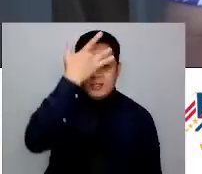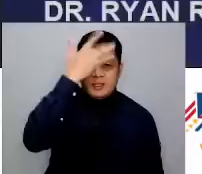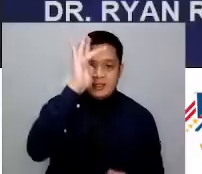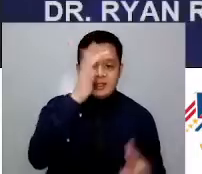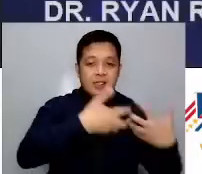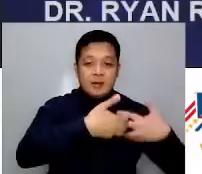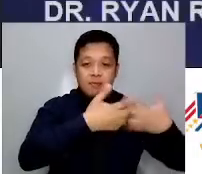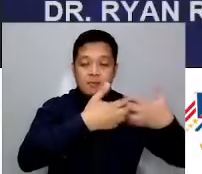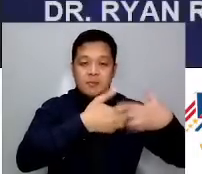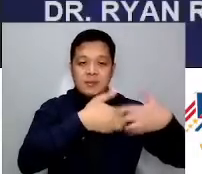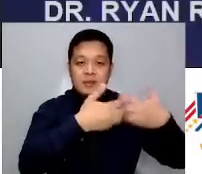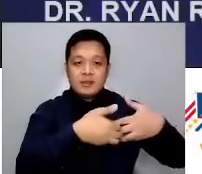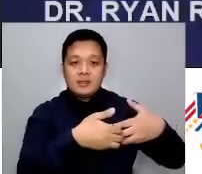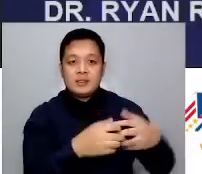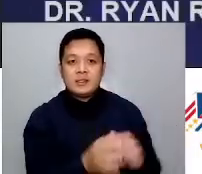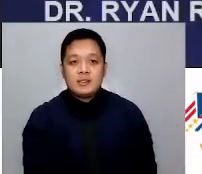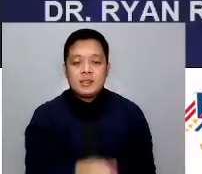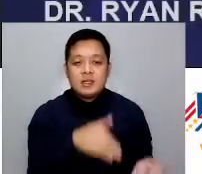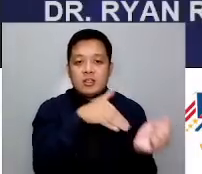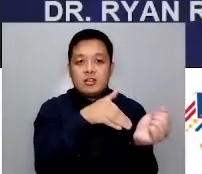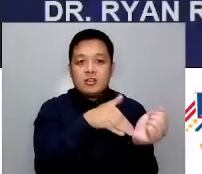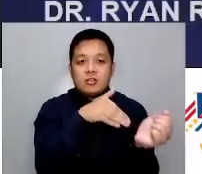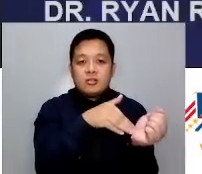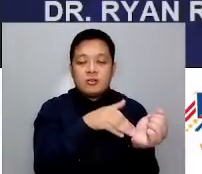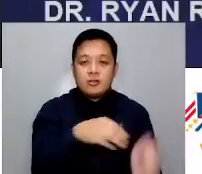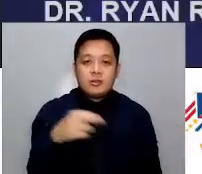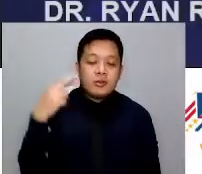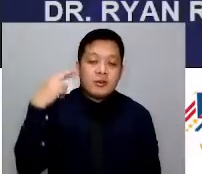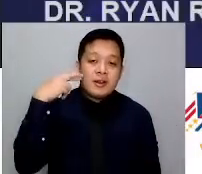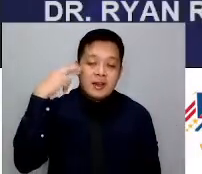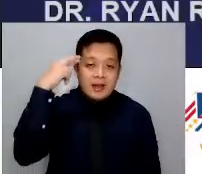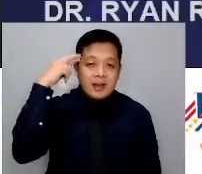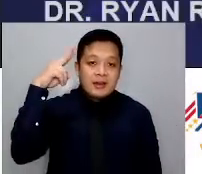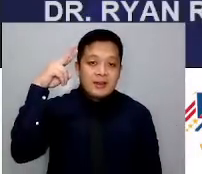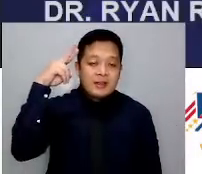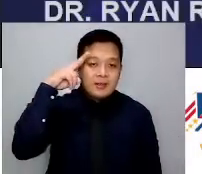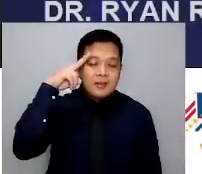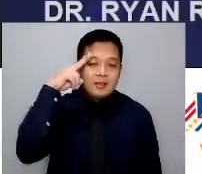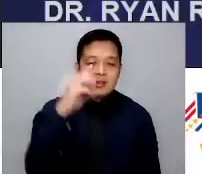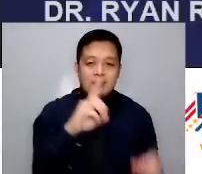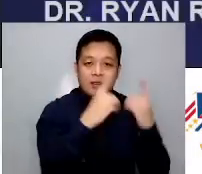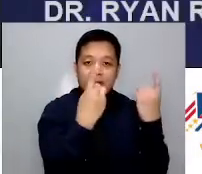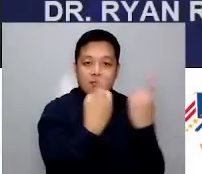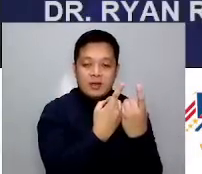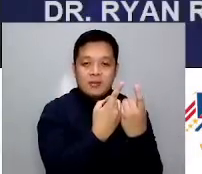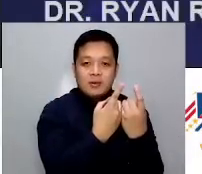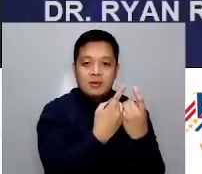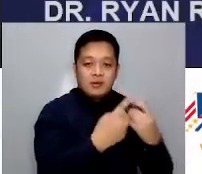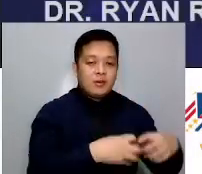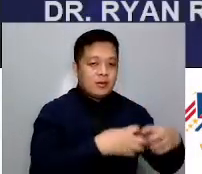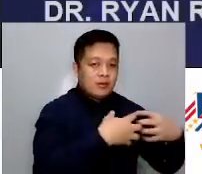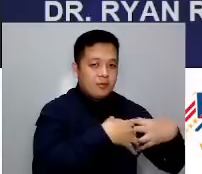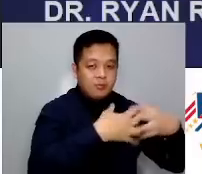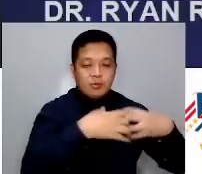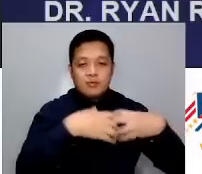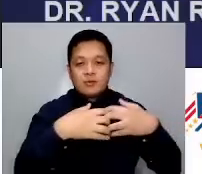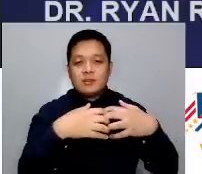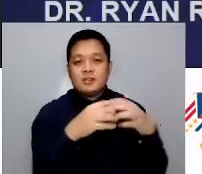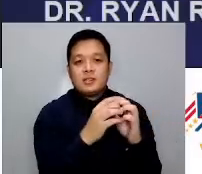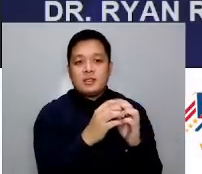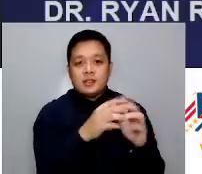have Dr. Ryan Ray Becerra, the Chair of the Department of Manufacturing, Engineering, and Management of the De La Salle